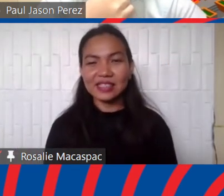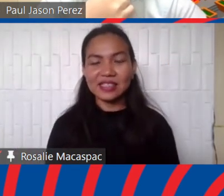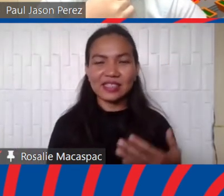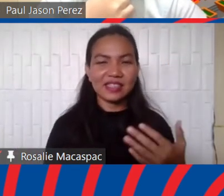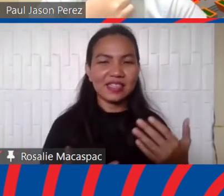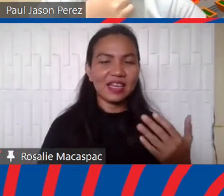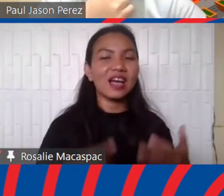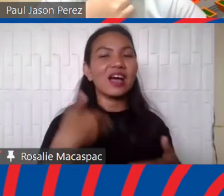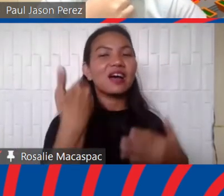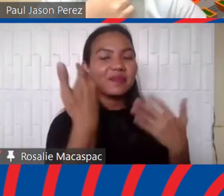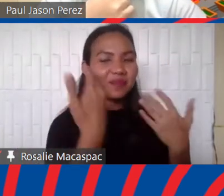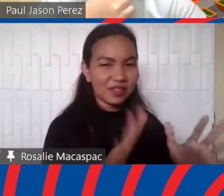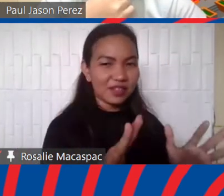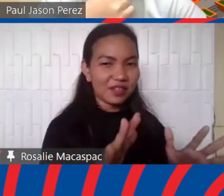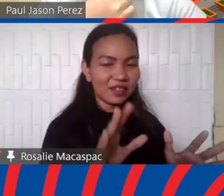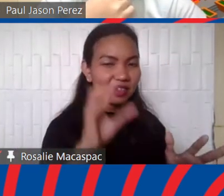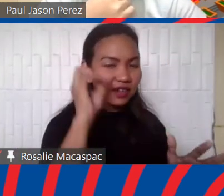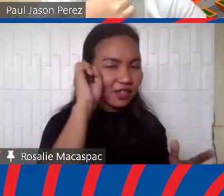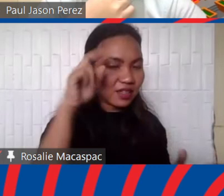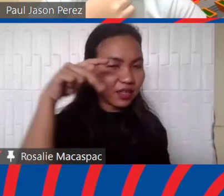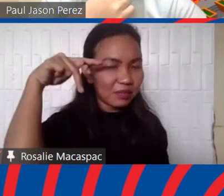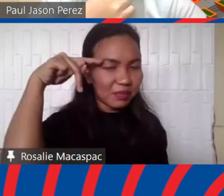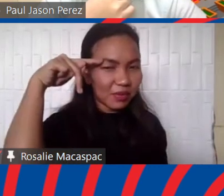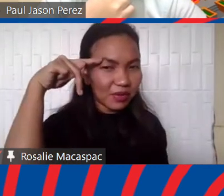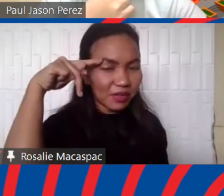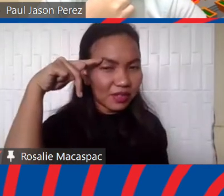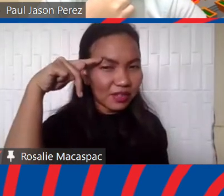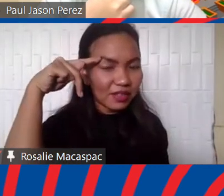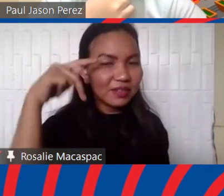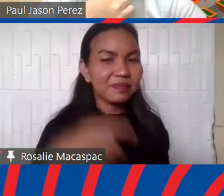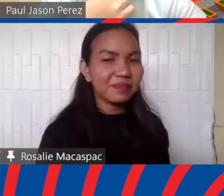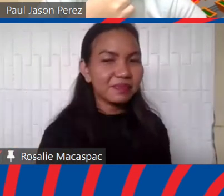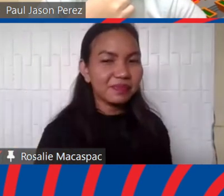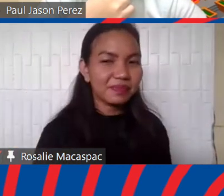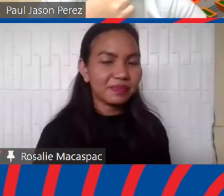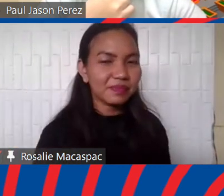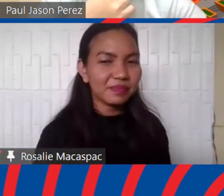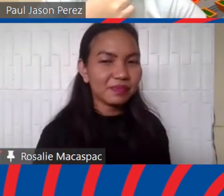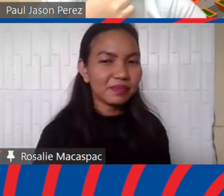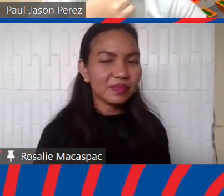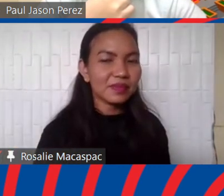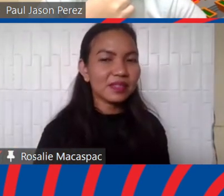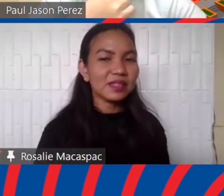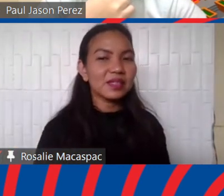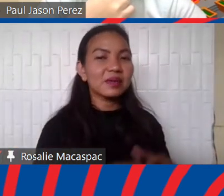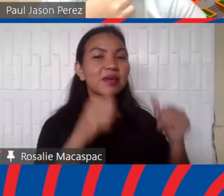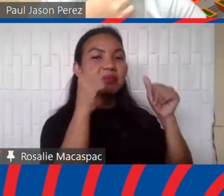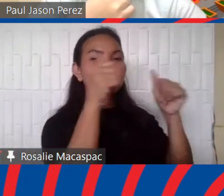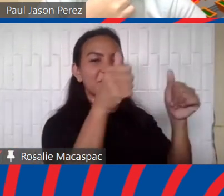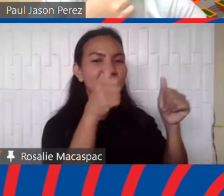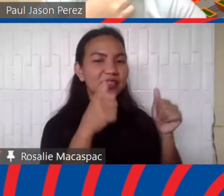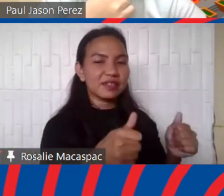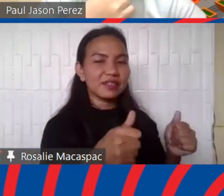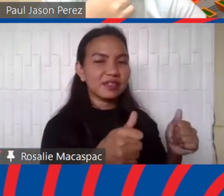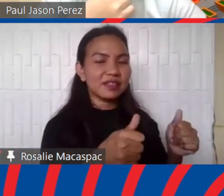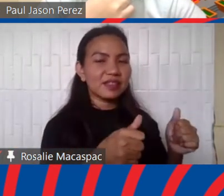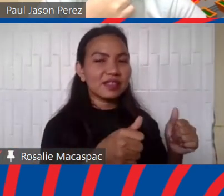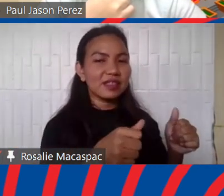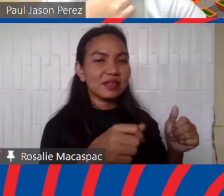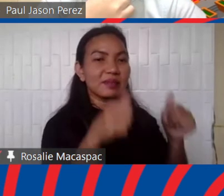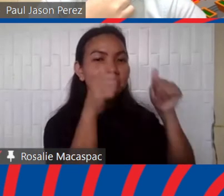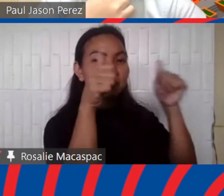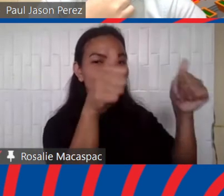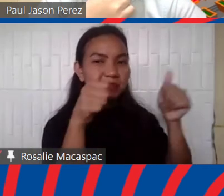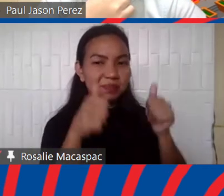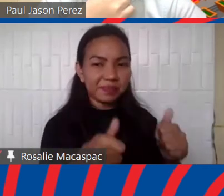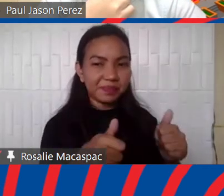Paul says his question, and then magfa-flash na po kami ng, or ifa-flash na po namin sa